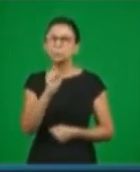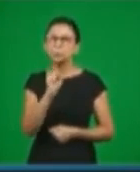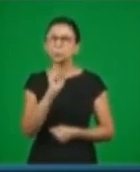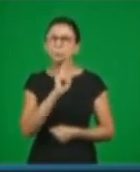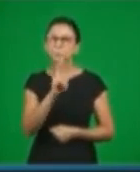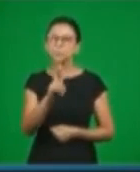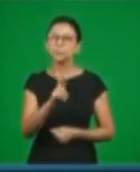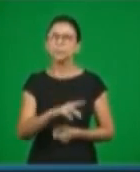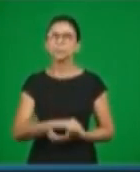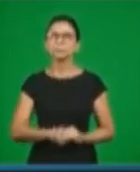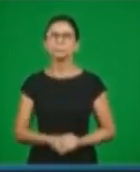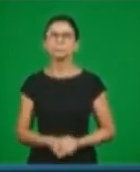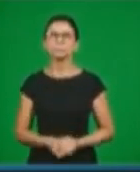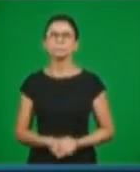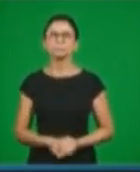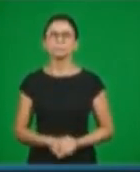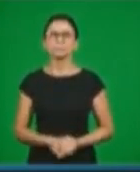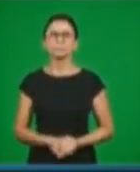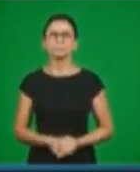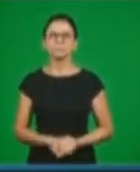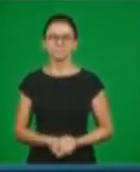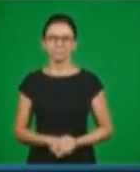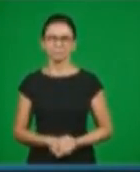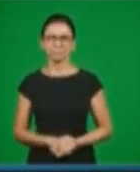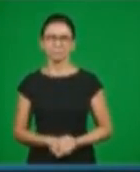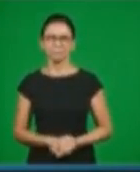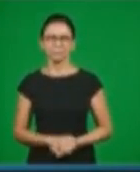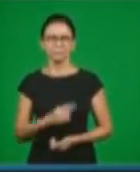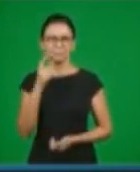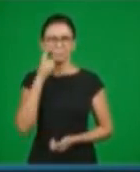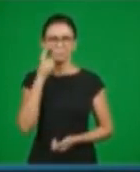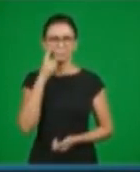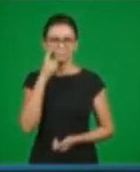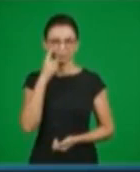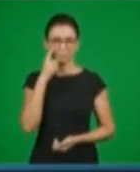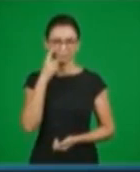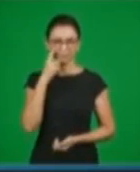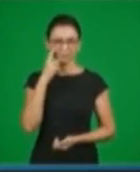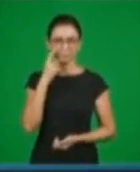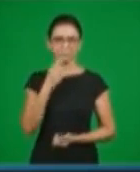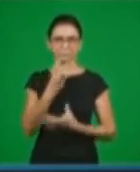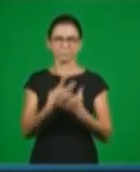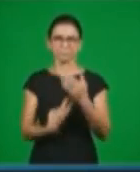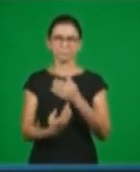Identify the Trinity in Nehemiah 4:18. So let's go with me. Let's read.